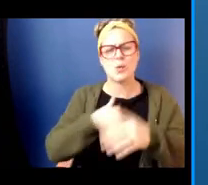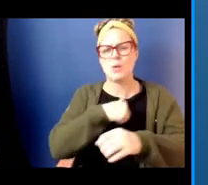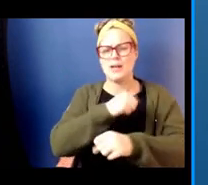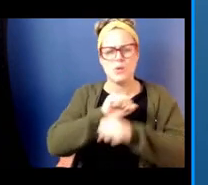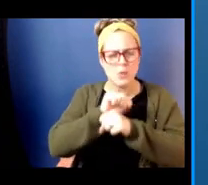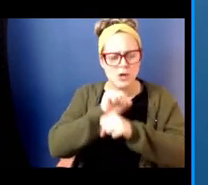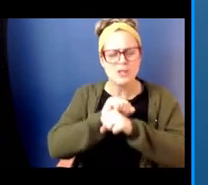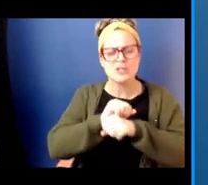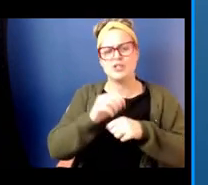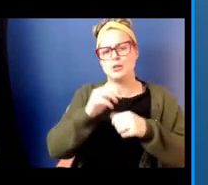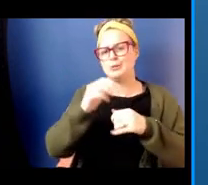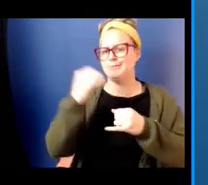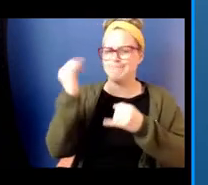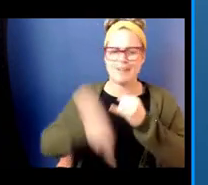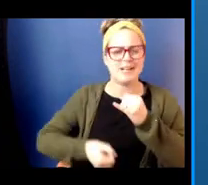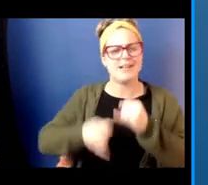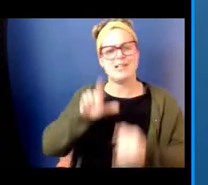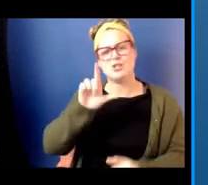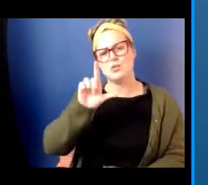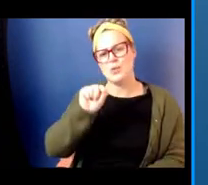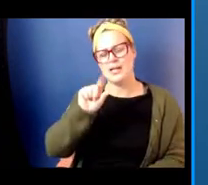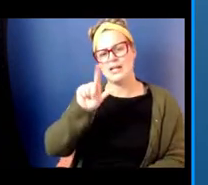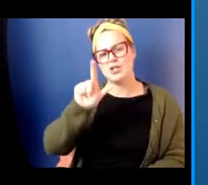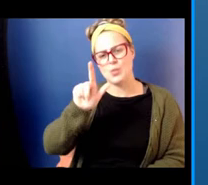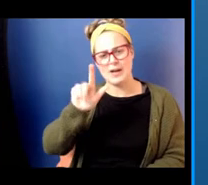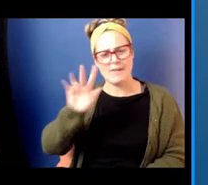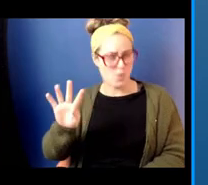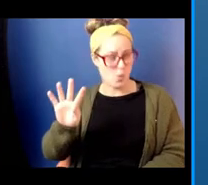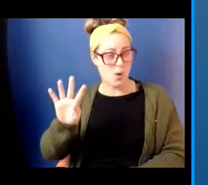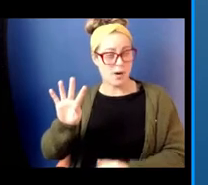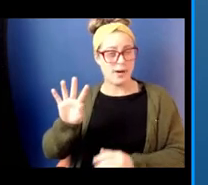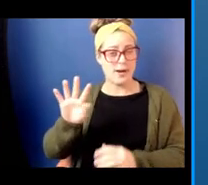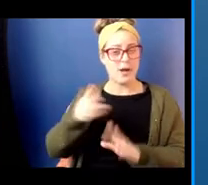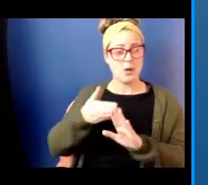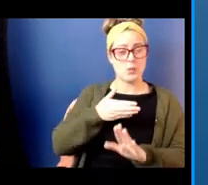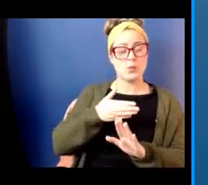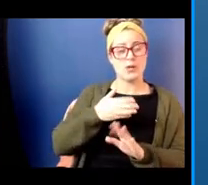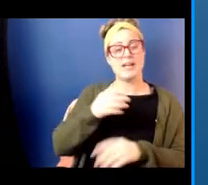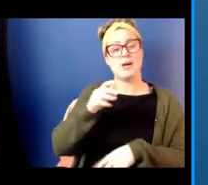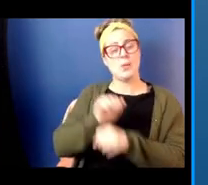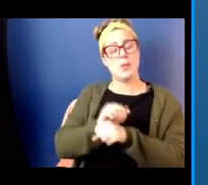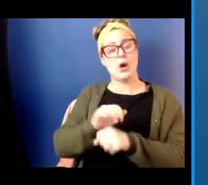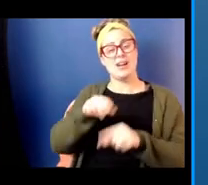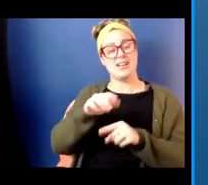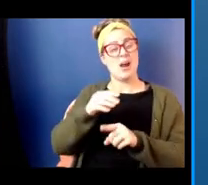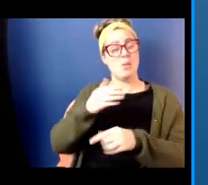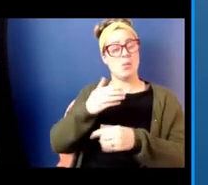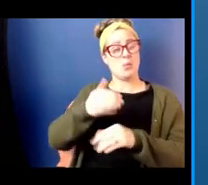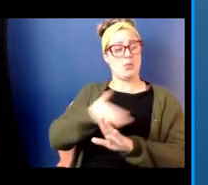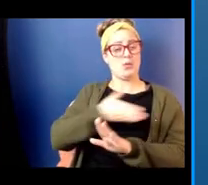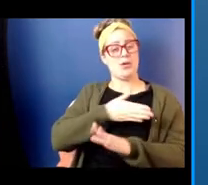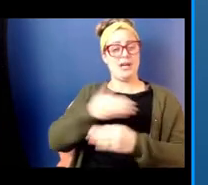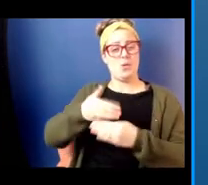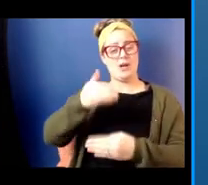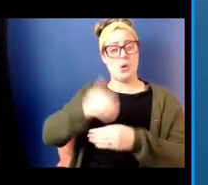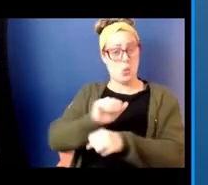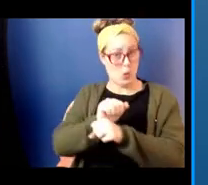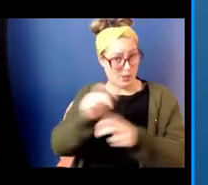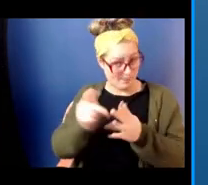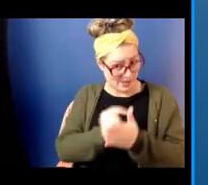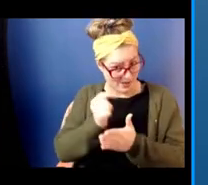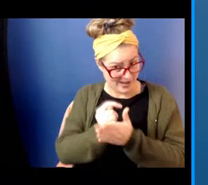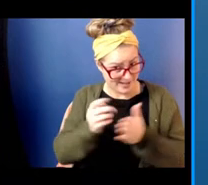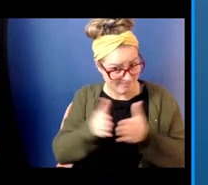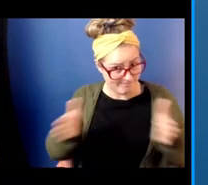and again I want to recognize and thank all of our state parties for presenting us with such a difficult decision